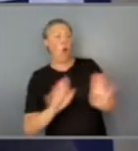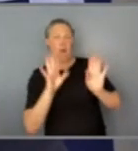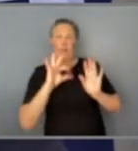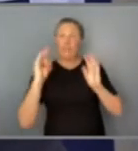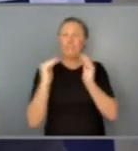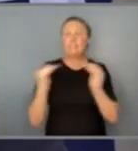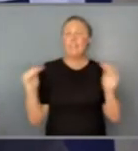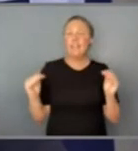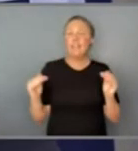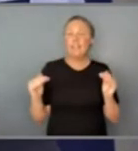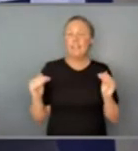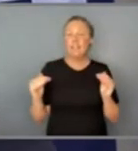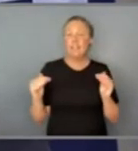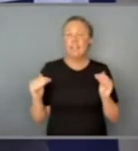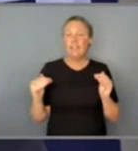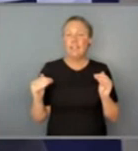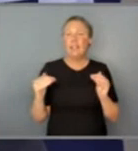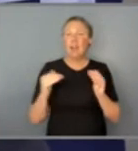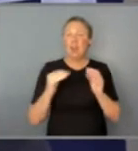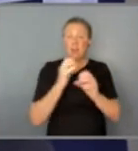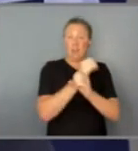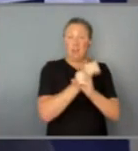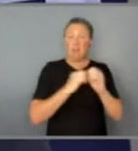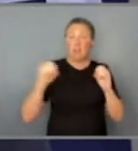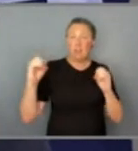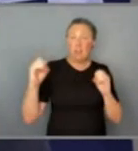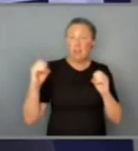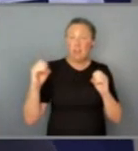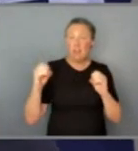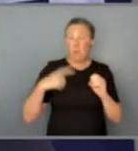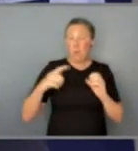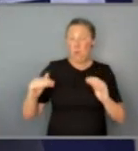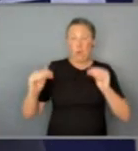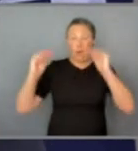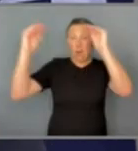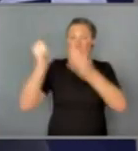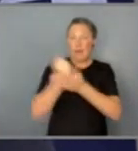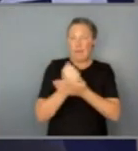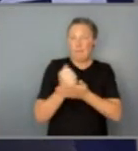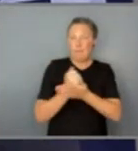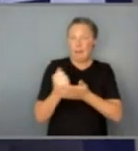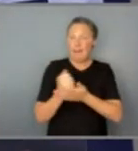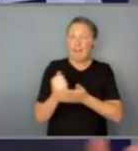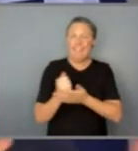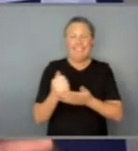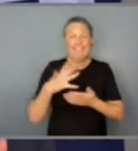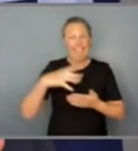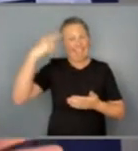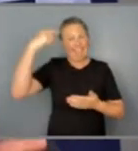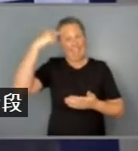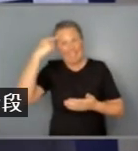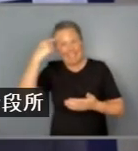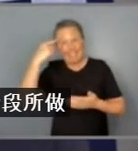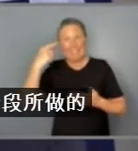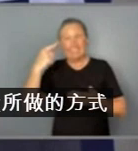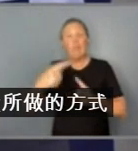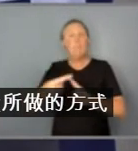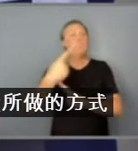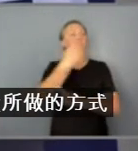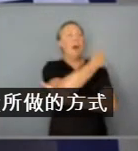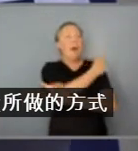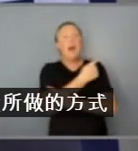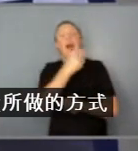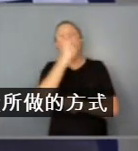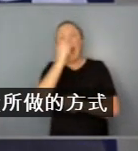is that with Omicron and dealing with volume, our systems need to respond differently to the way they did in earlier phases